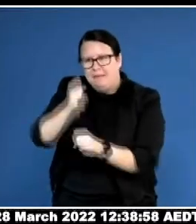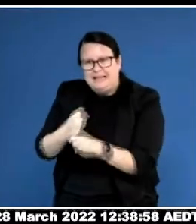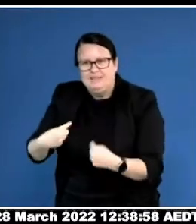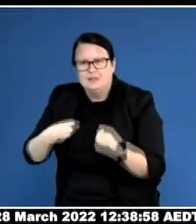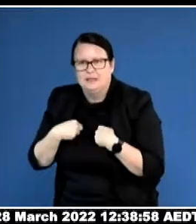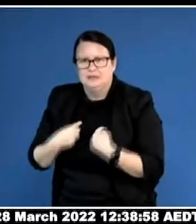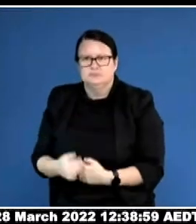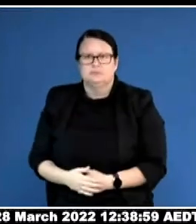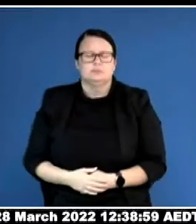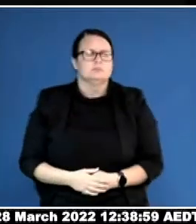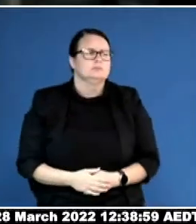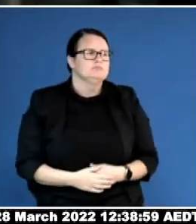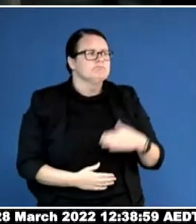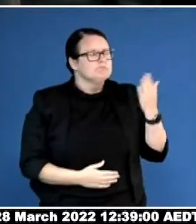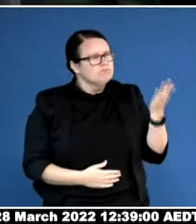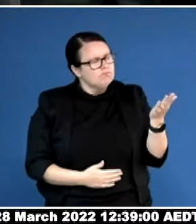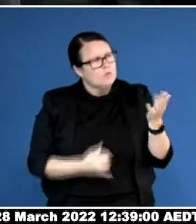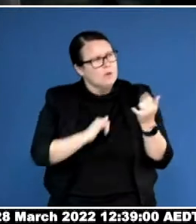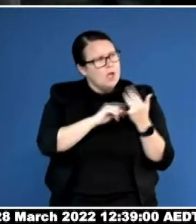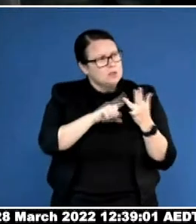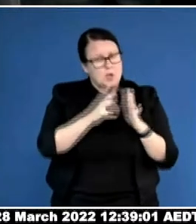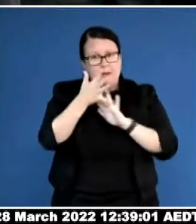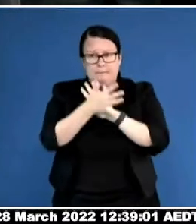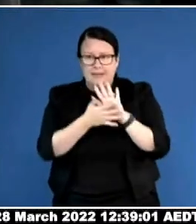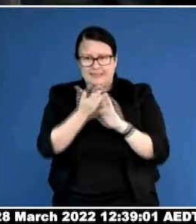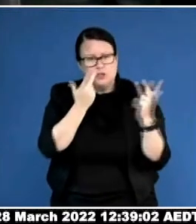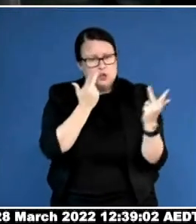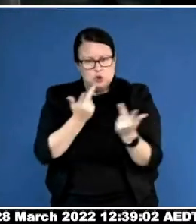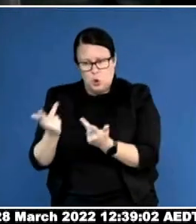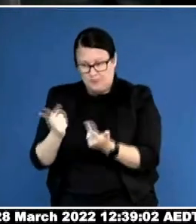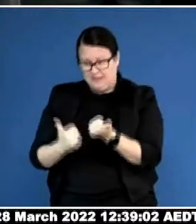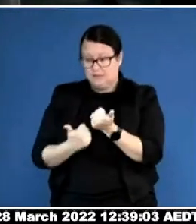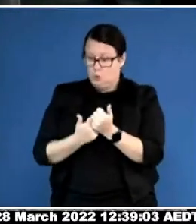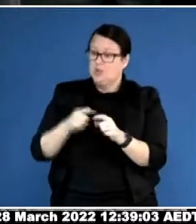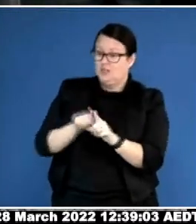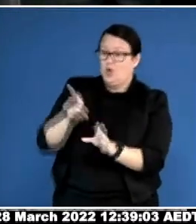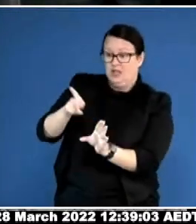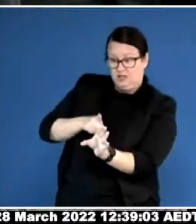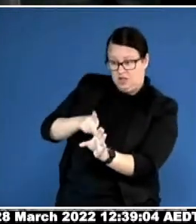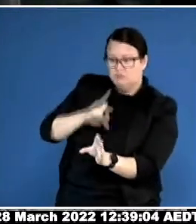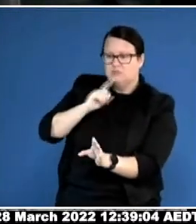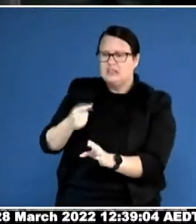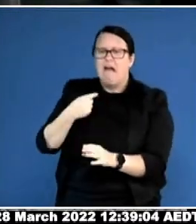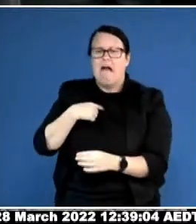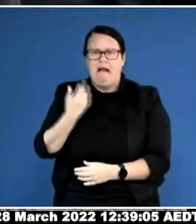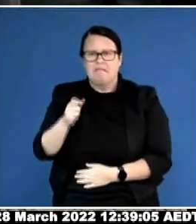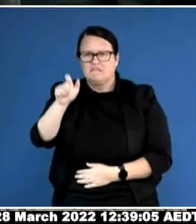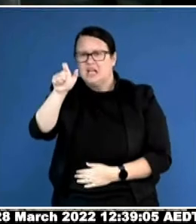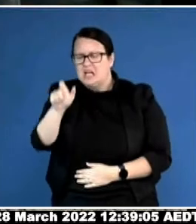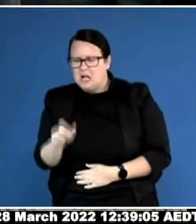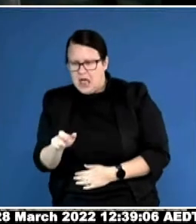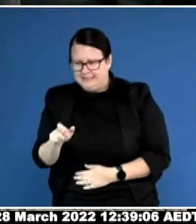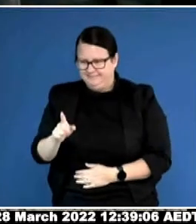where the supports sit? So even if the psychiatrist said, well, I've got this client, doctor, client,